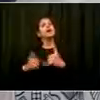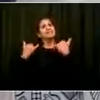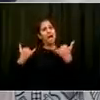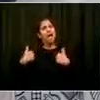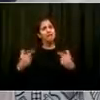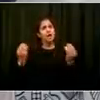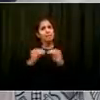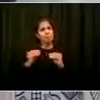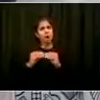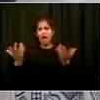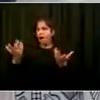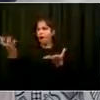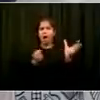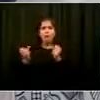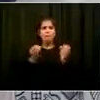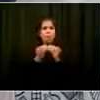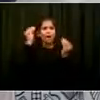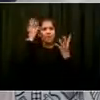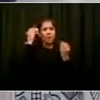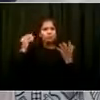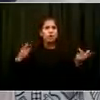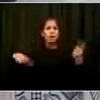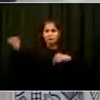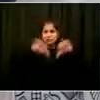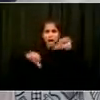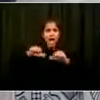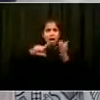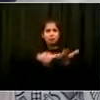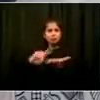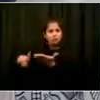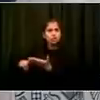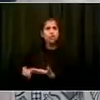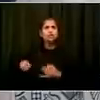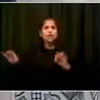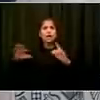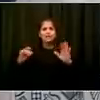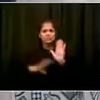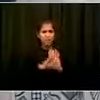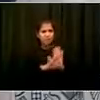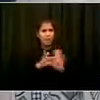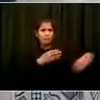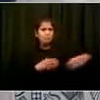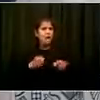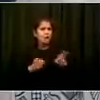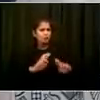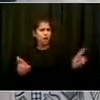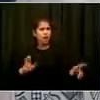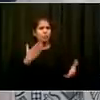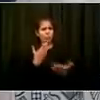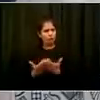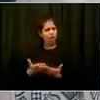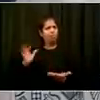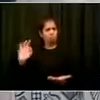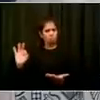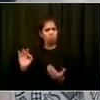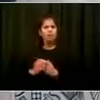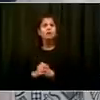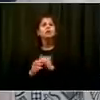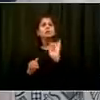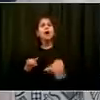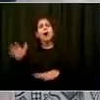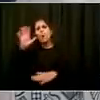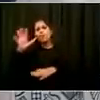what works. And we're going to come out with that standard in a matter of days, and it will take a few days to apply it, but our